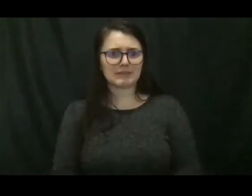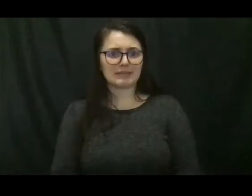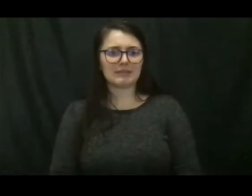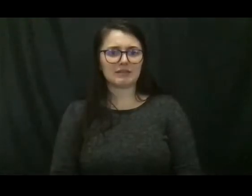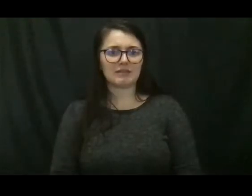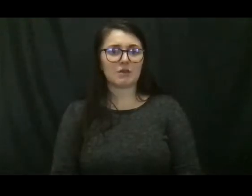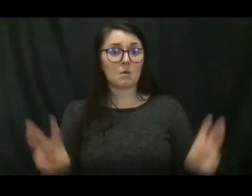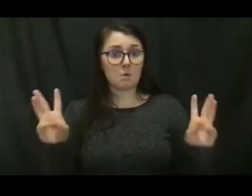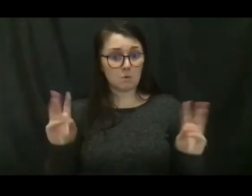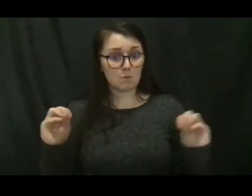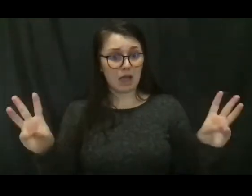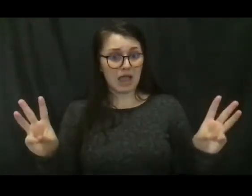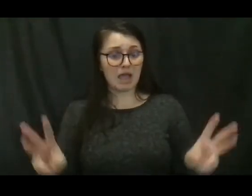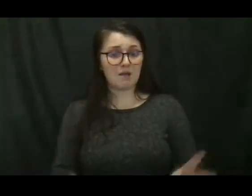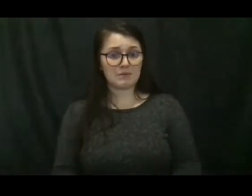Wow.